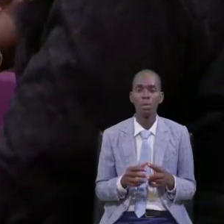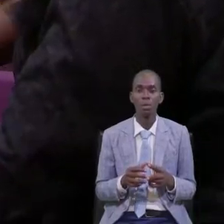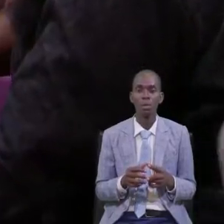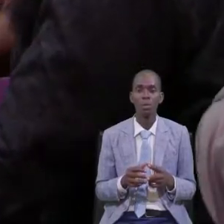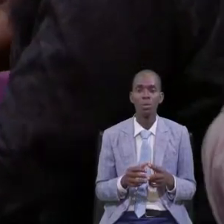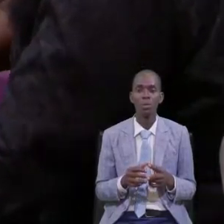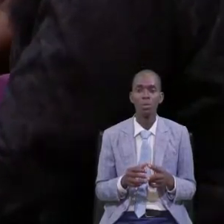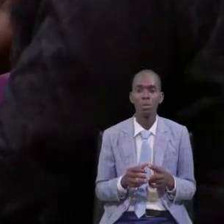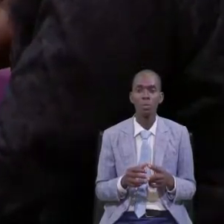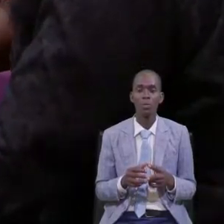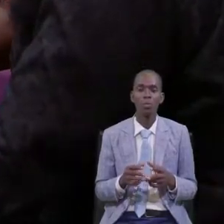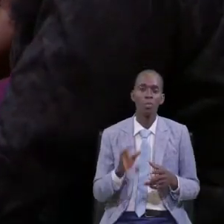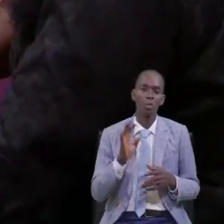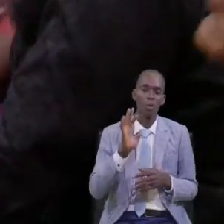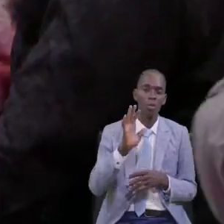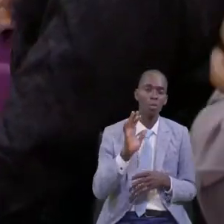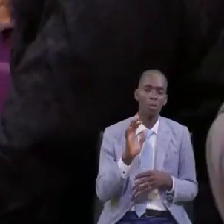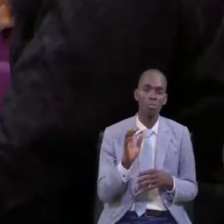your action